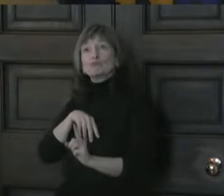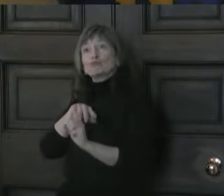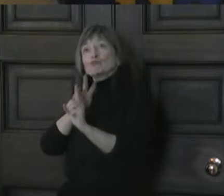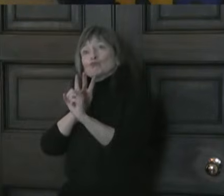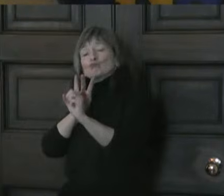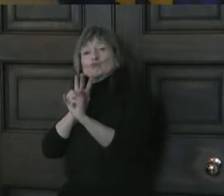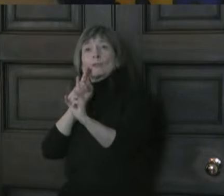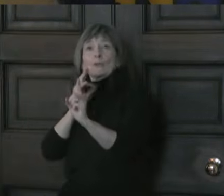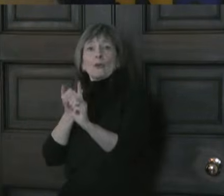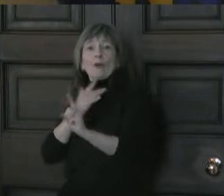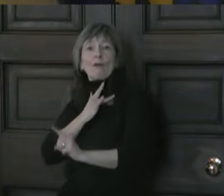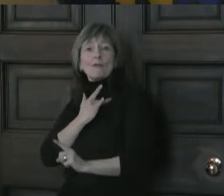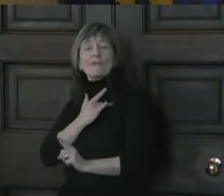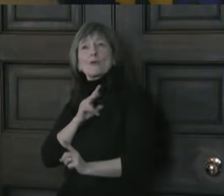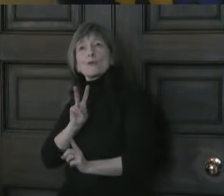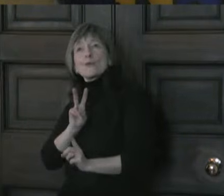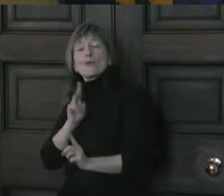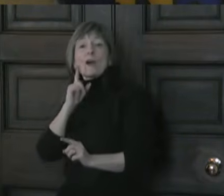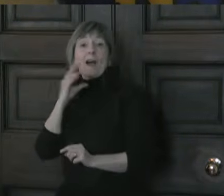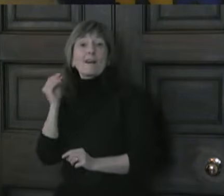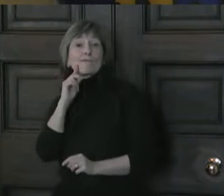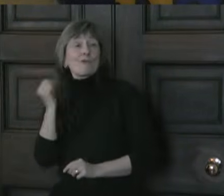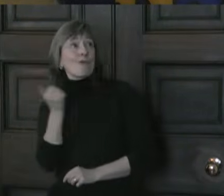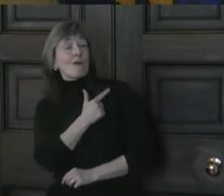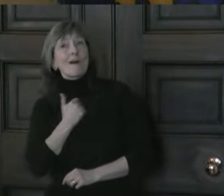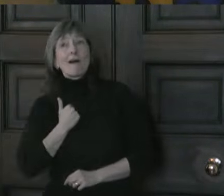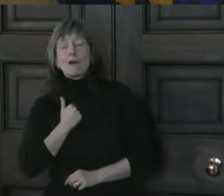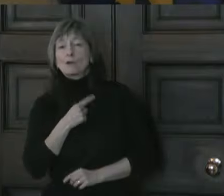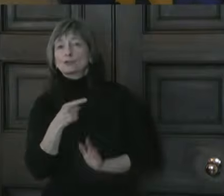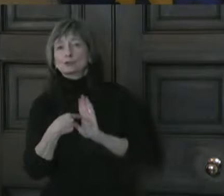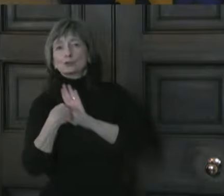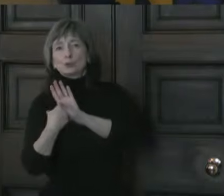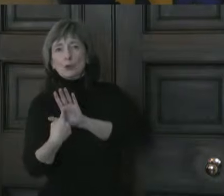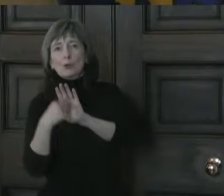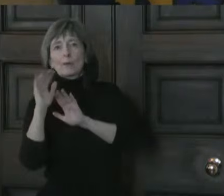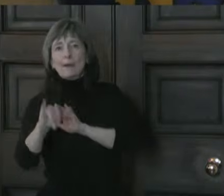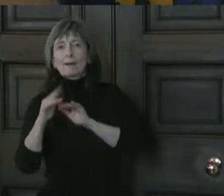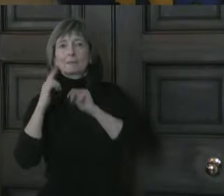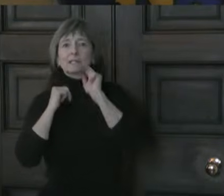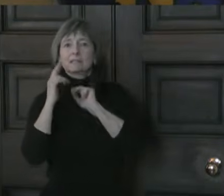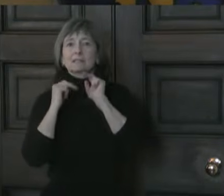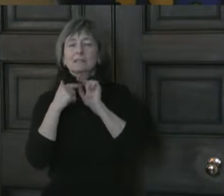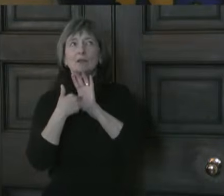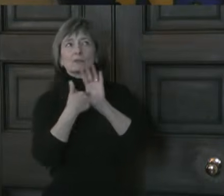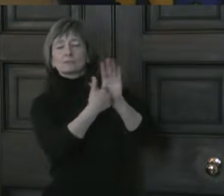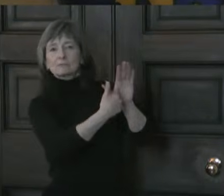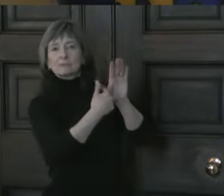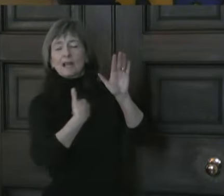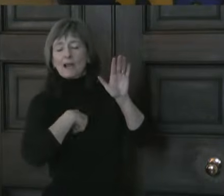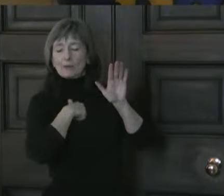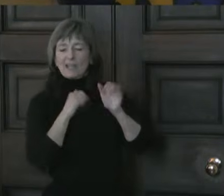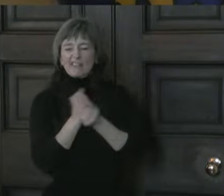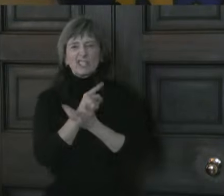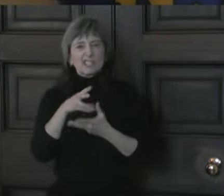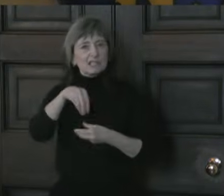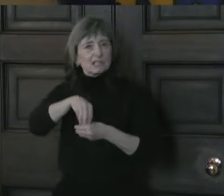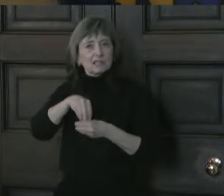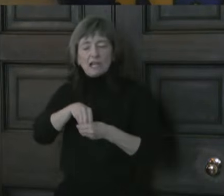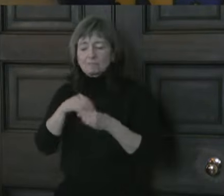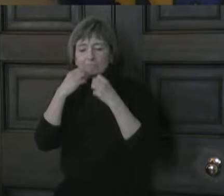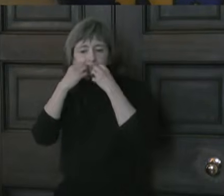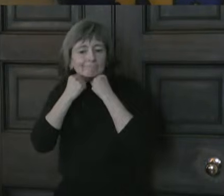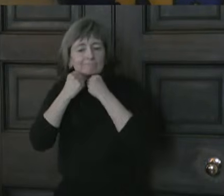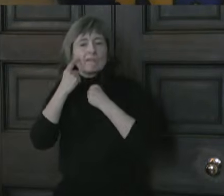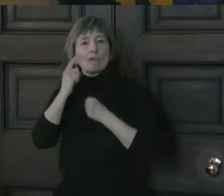and an icon for the country. We proudly show this magnificent structure and all that it holds to visitors